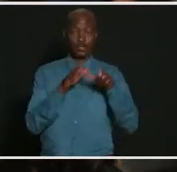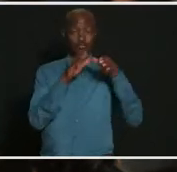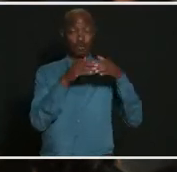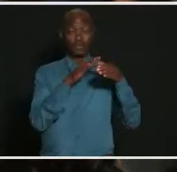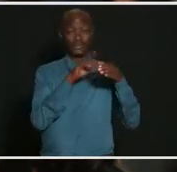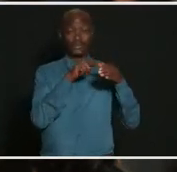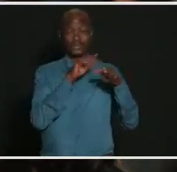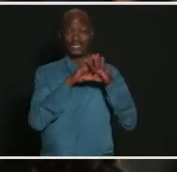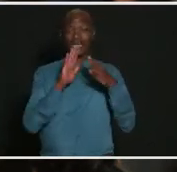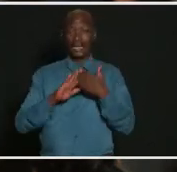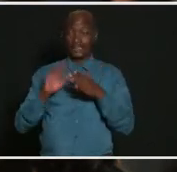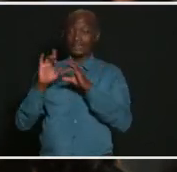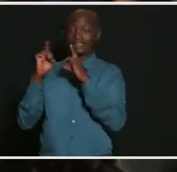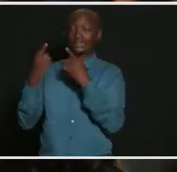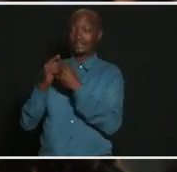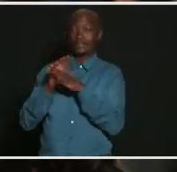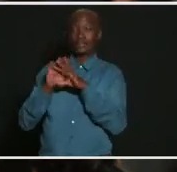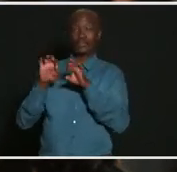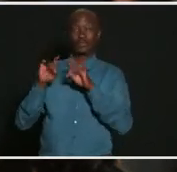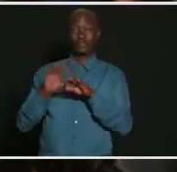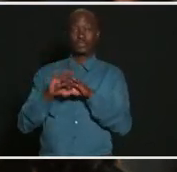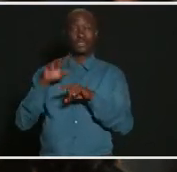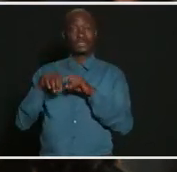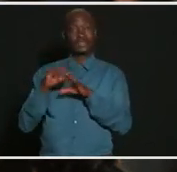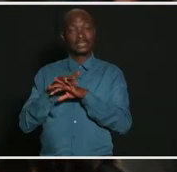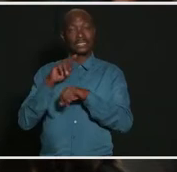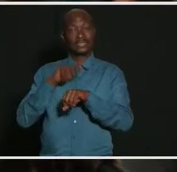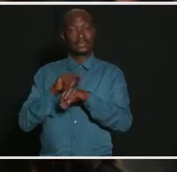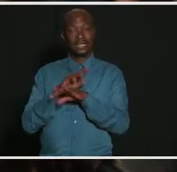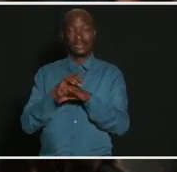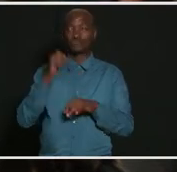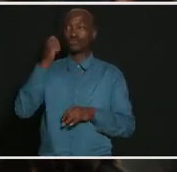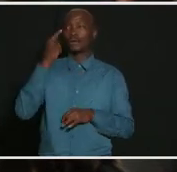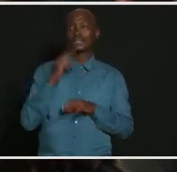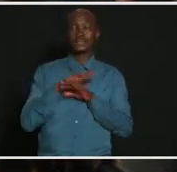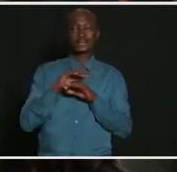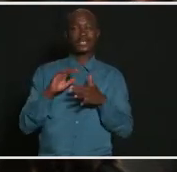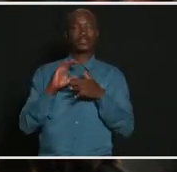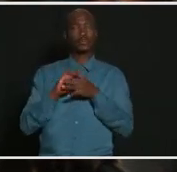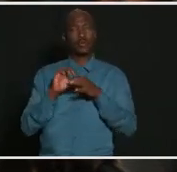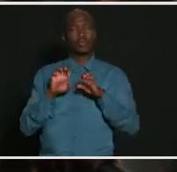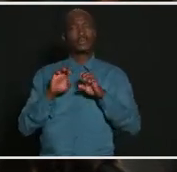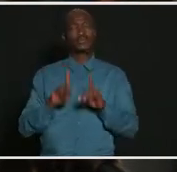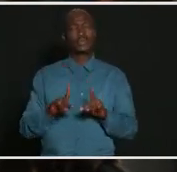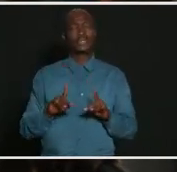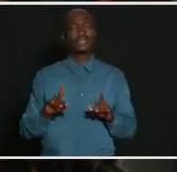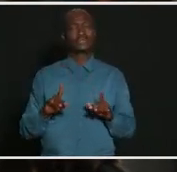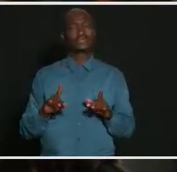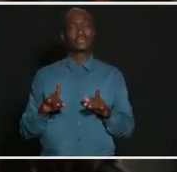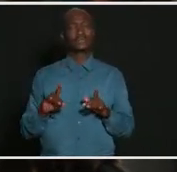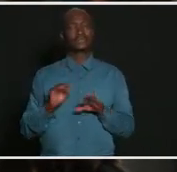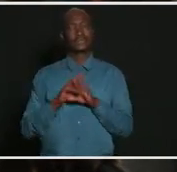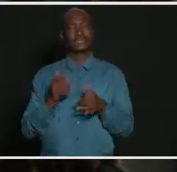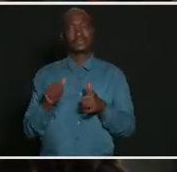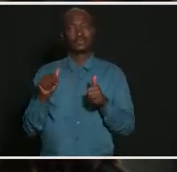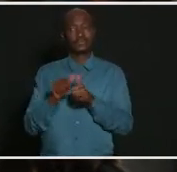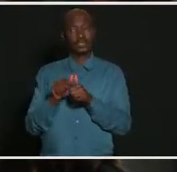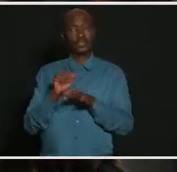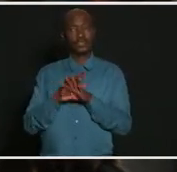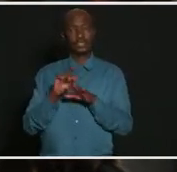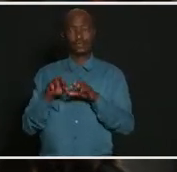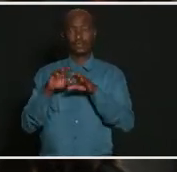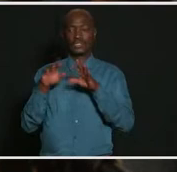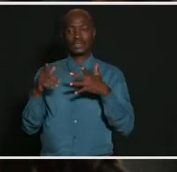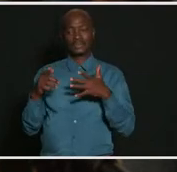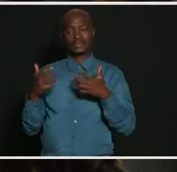the Department of Education take time to understand home education and the many positive attributes associated with this form